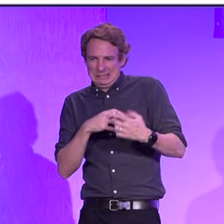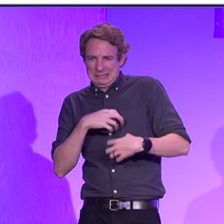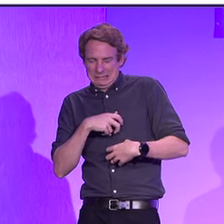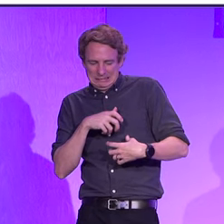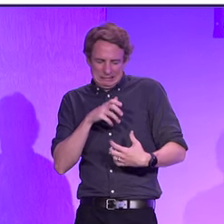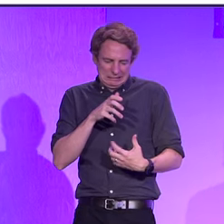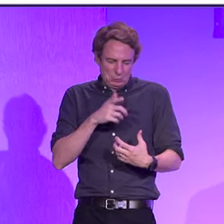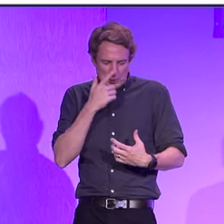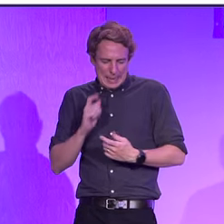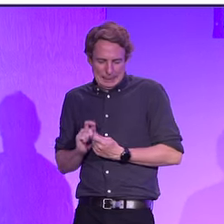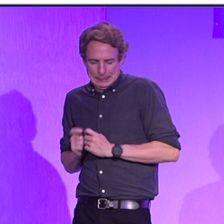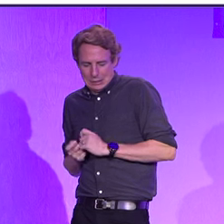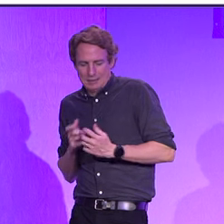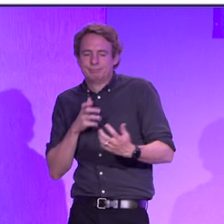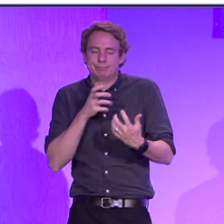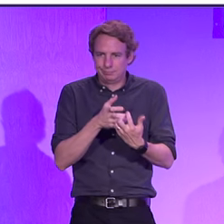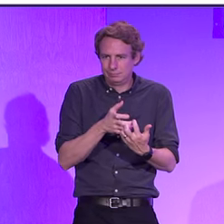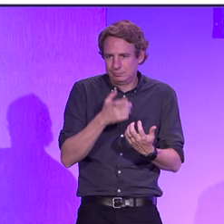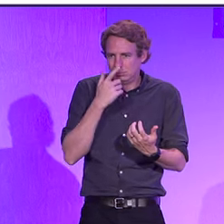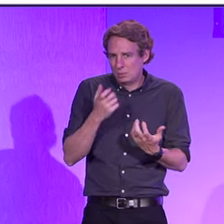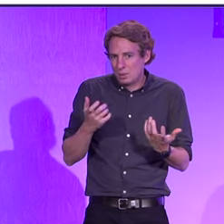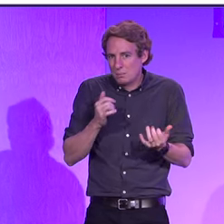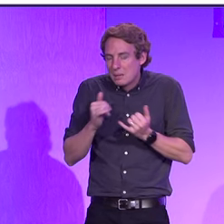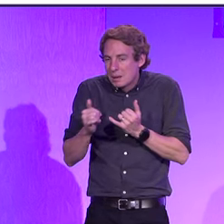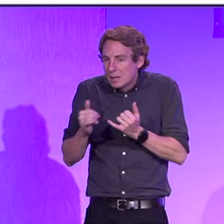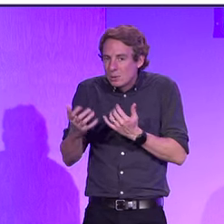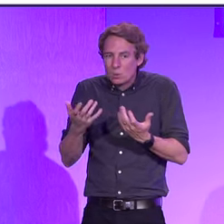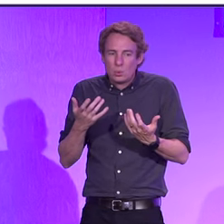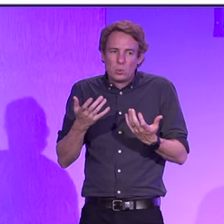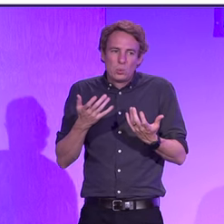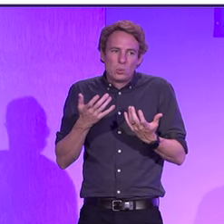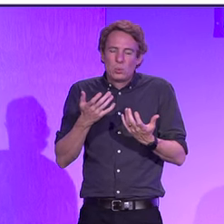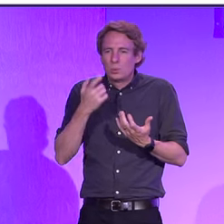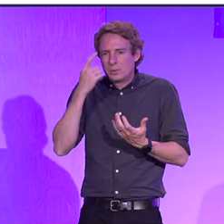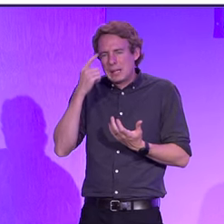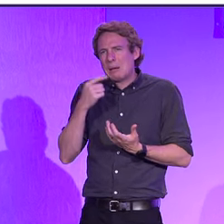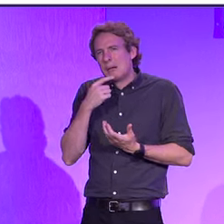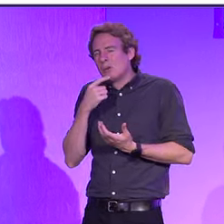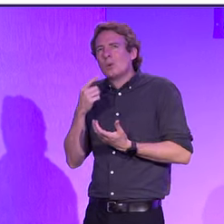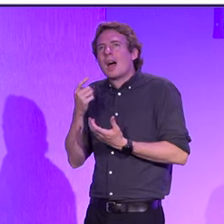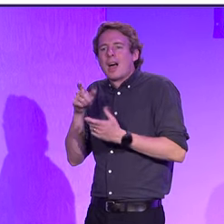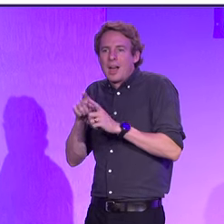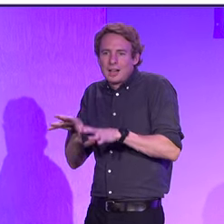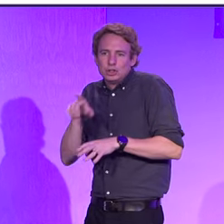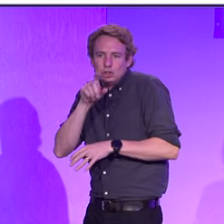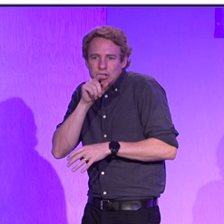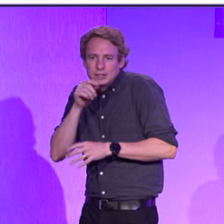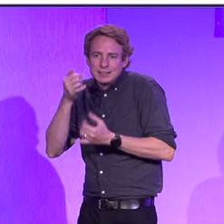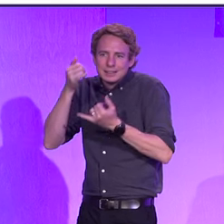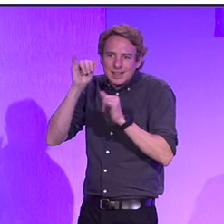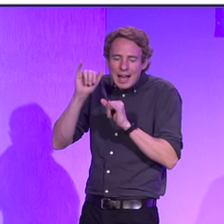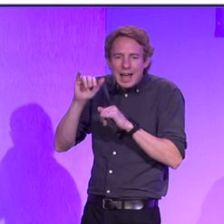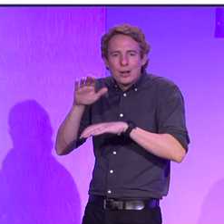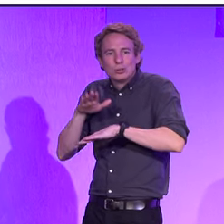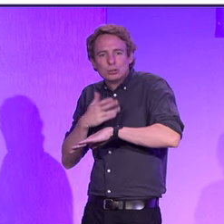different resources, and sometimes it's just not really realistic to, you know, raise chickens and cows and grow grain